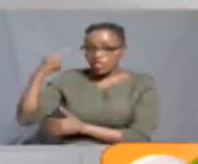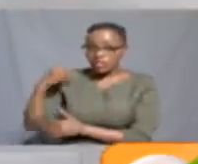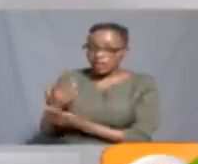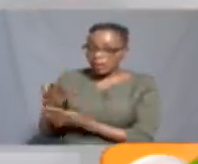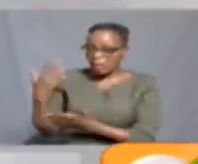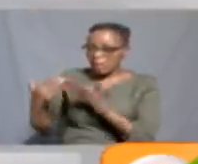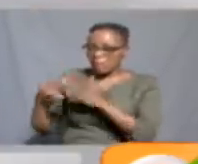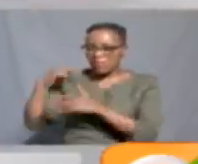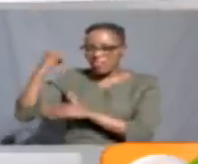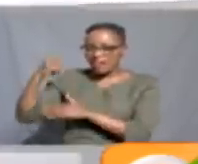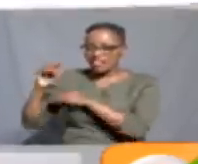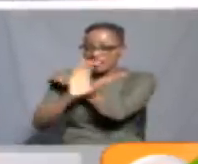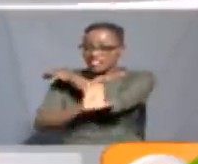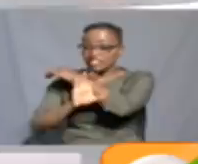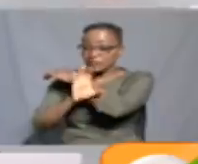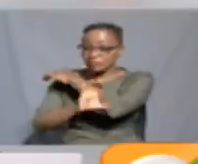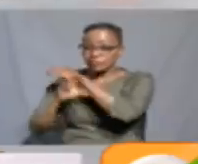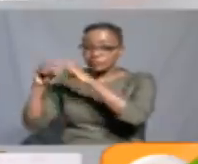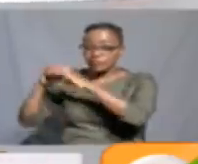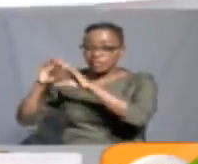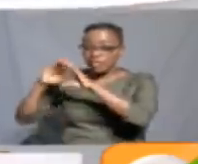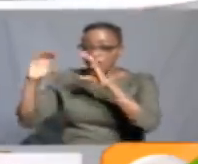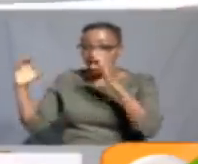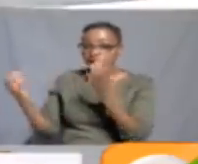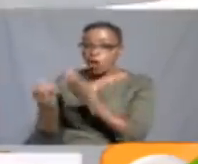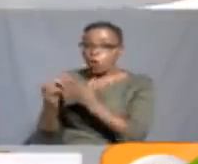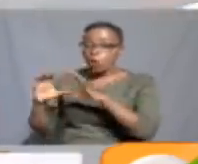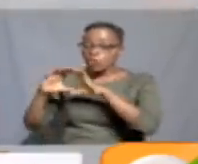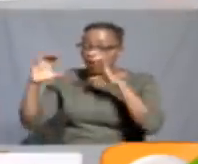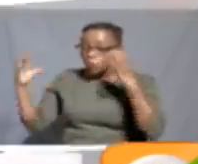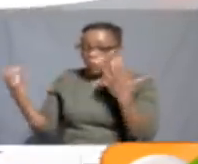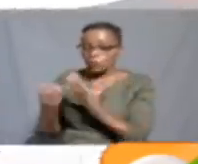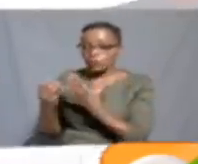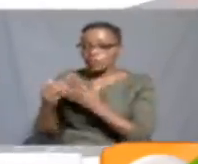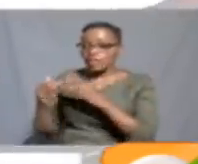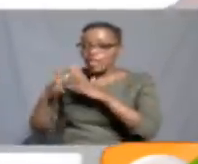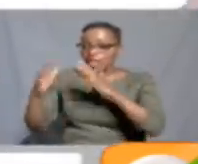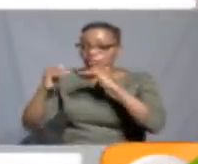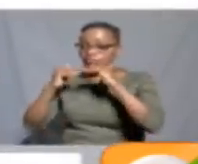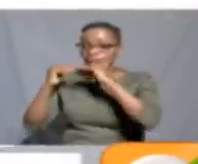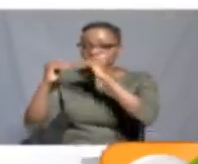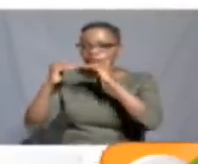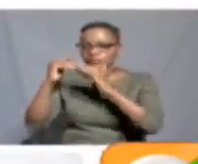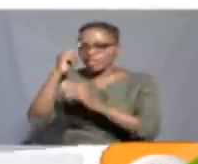the craziest country in the world, or the world's largest democracy, India.